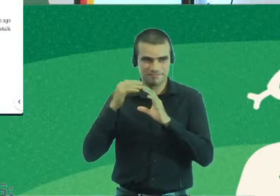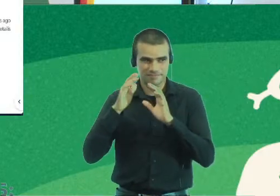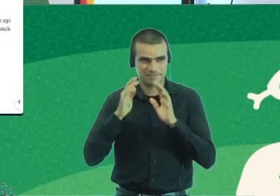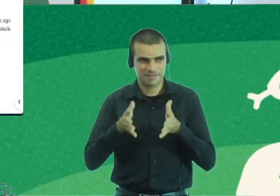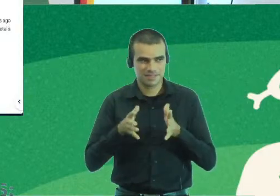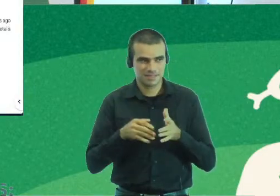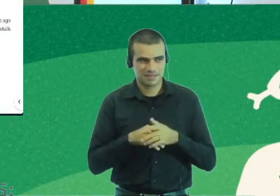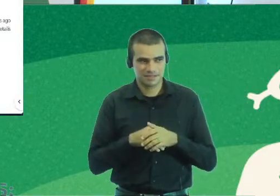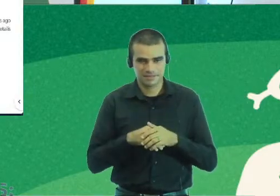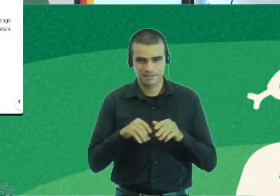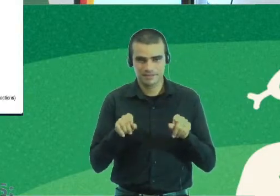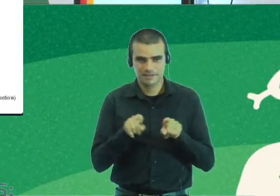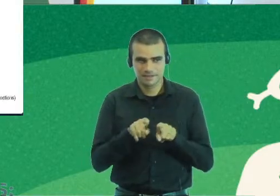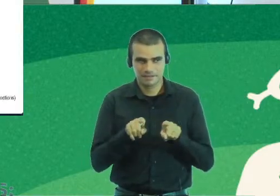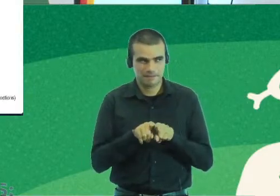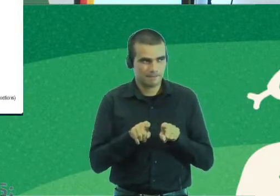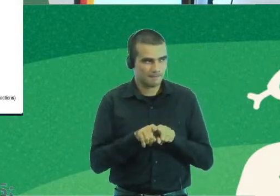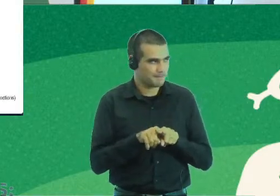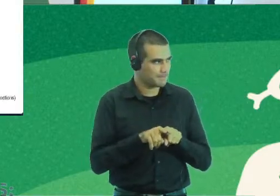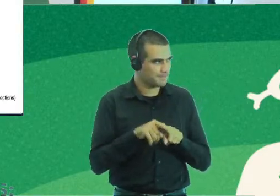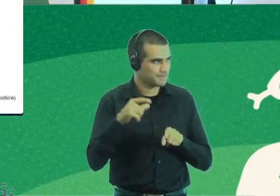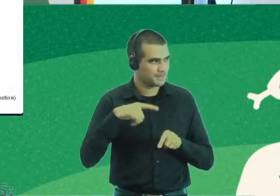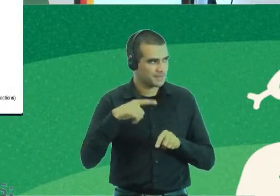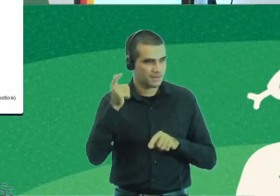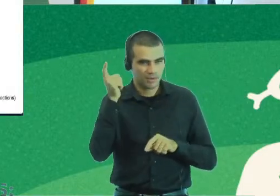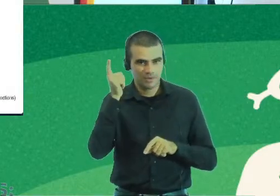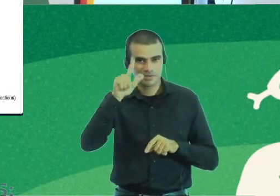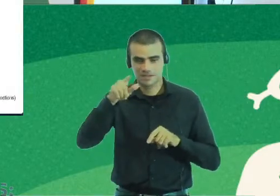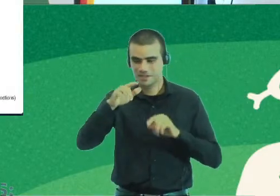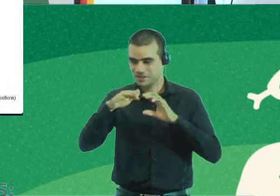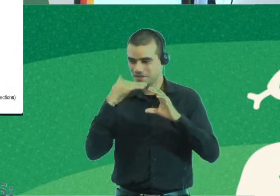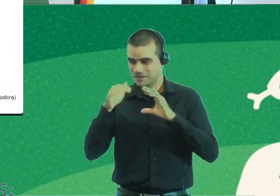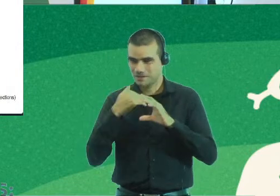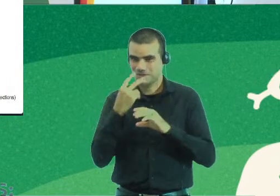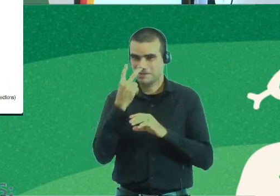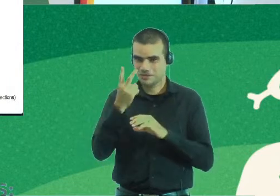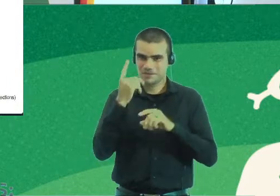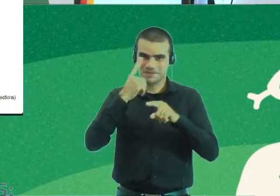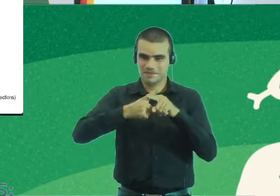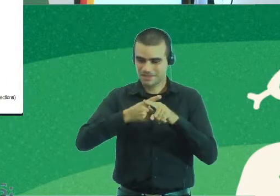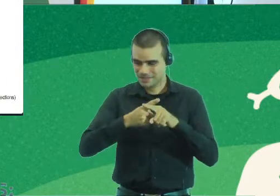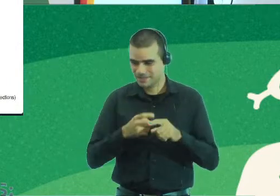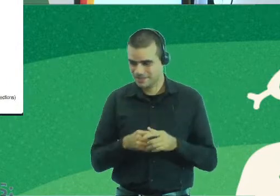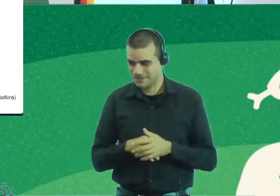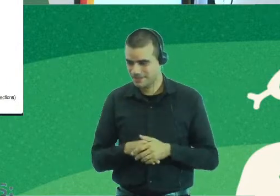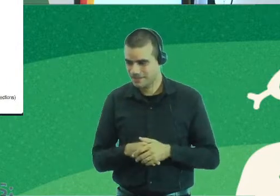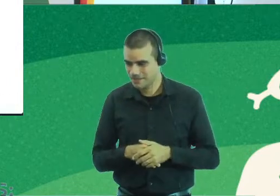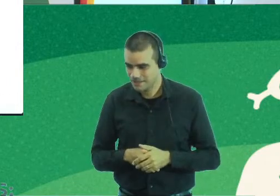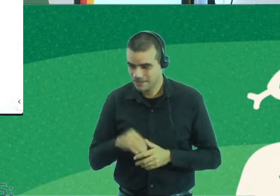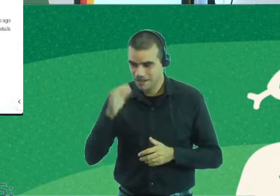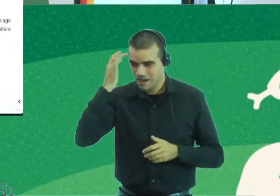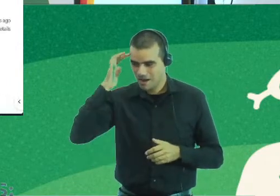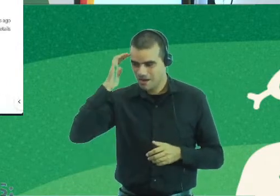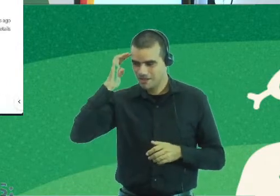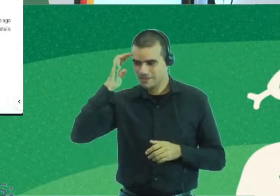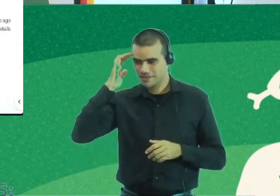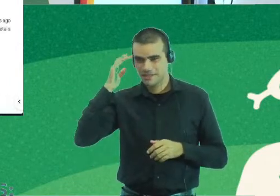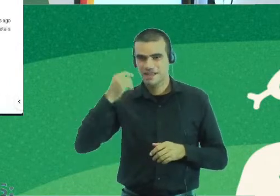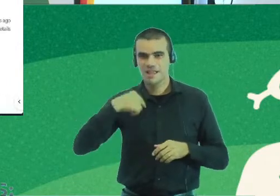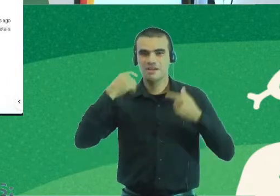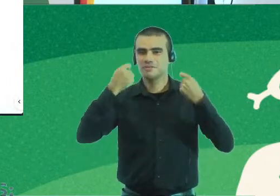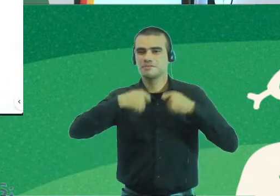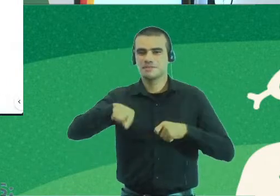And oh cool, I got 2 alerts because I sent it twice. I guess actually I didn't need to reload it